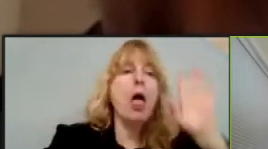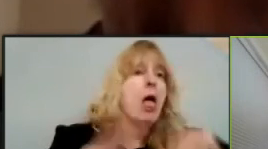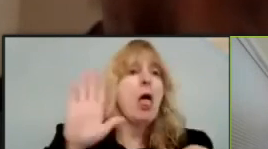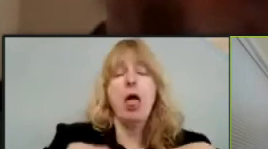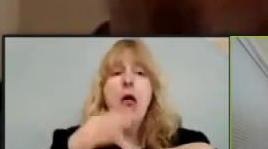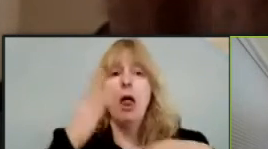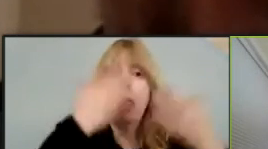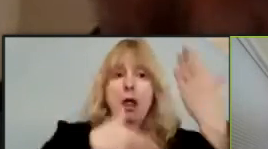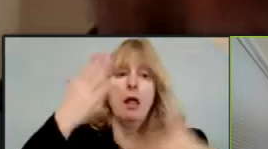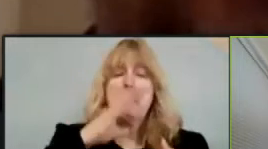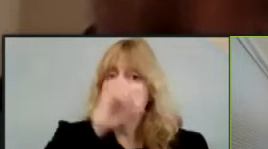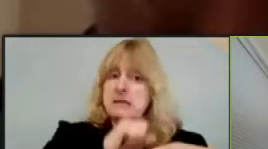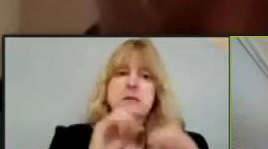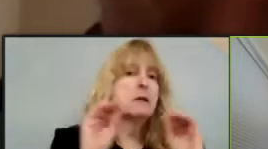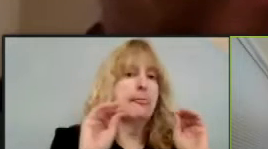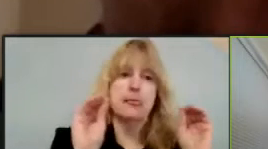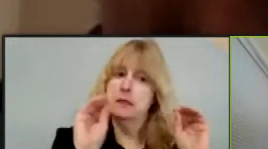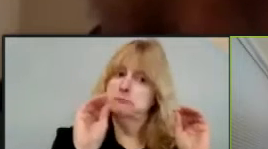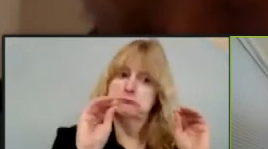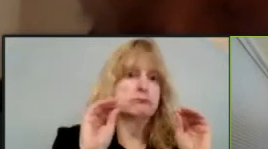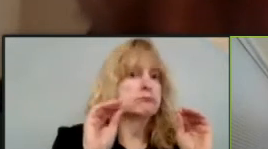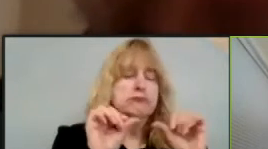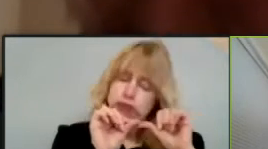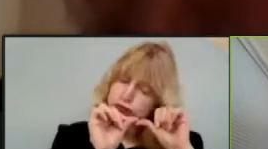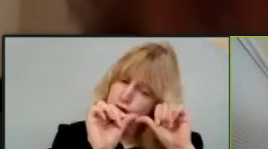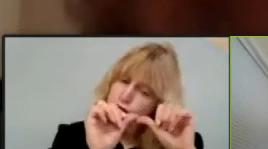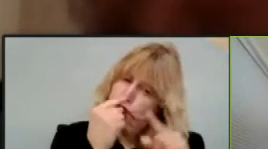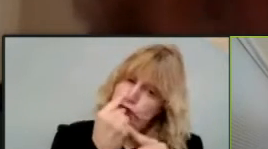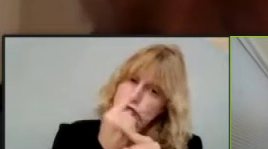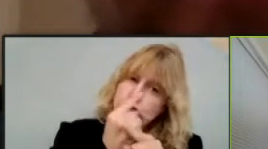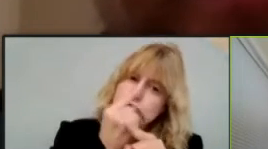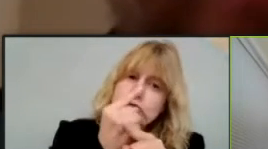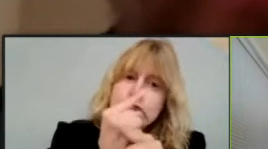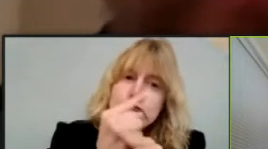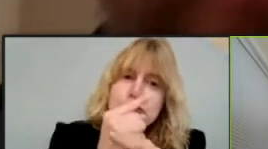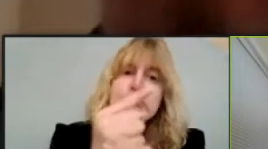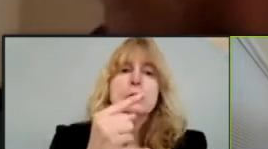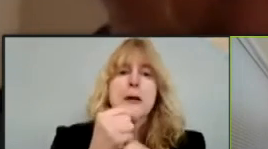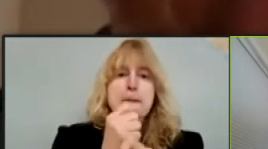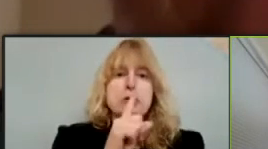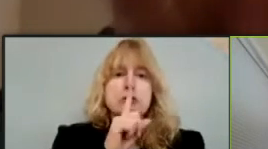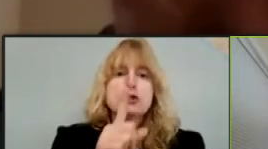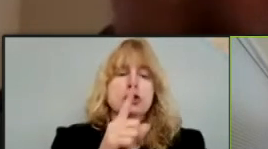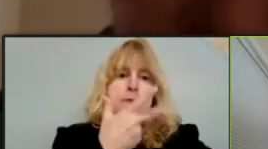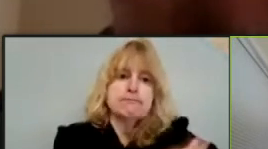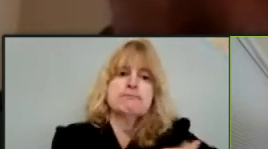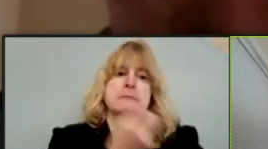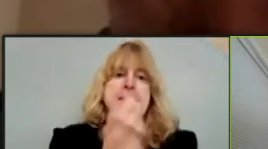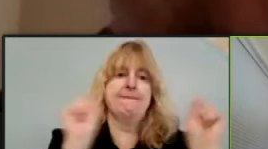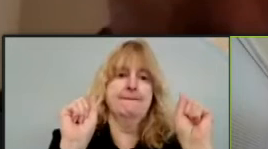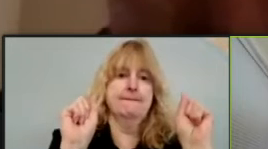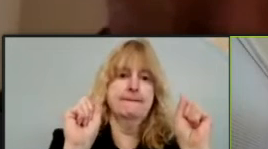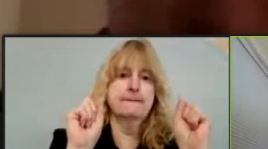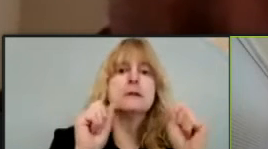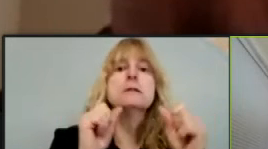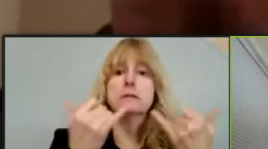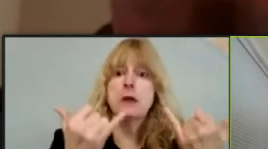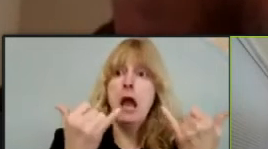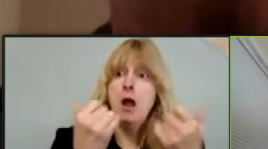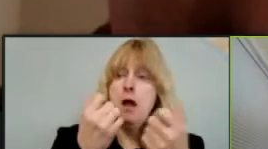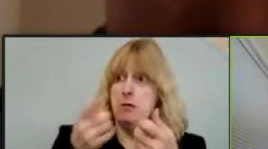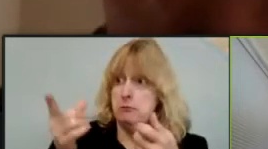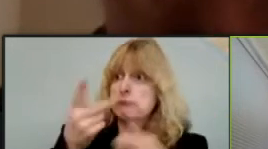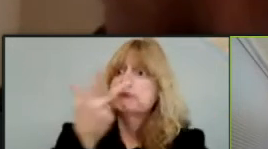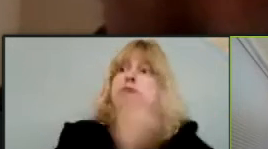of people involved in those clinical trials to assure that the vaccine was safe. And that now that the vaccine is in the market